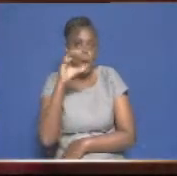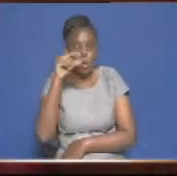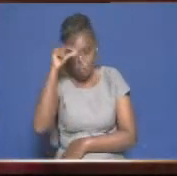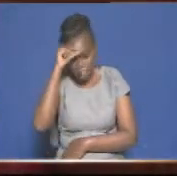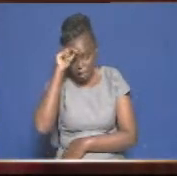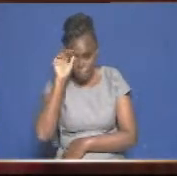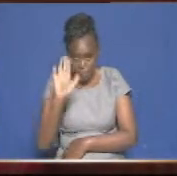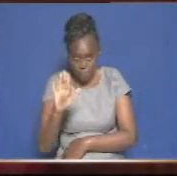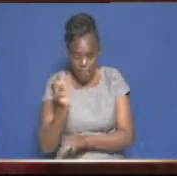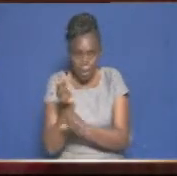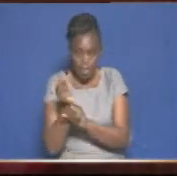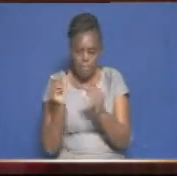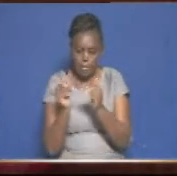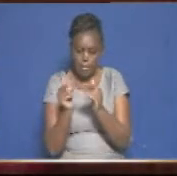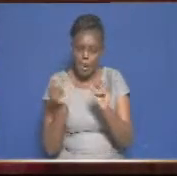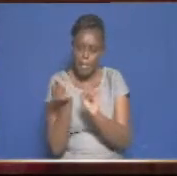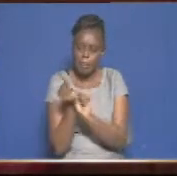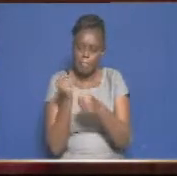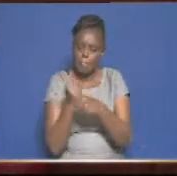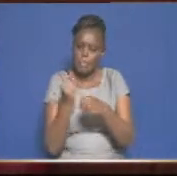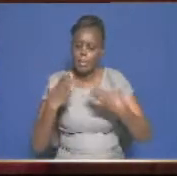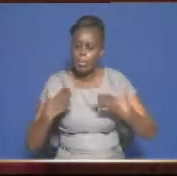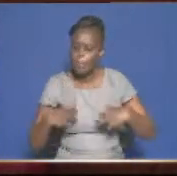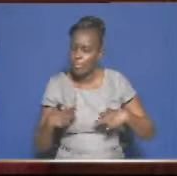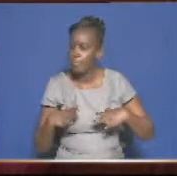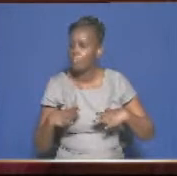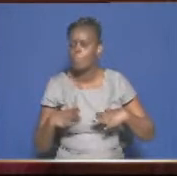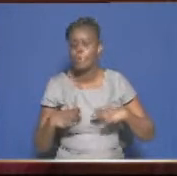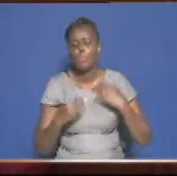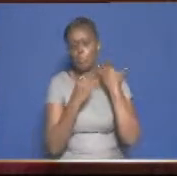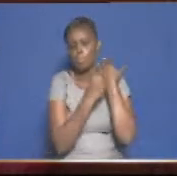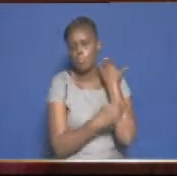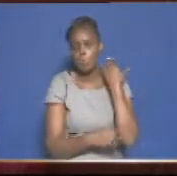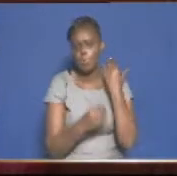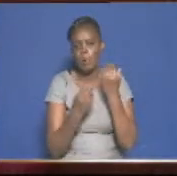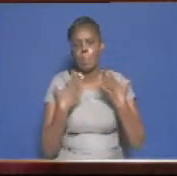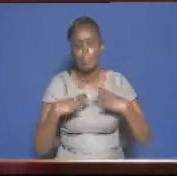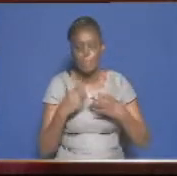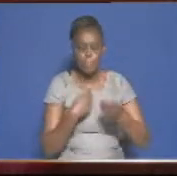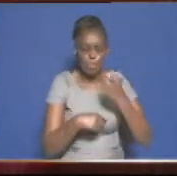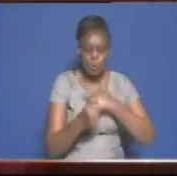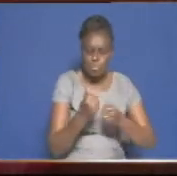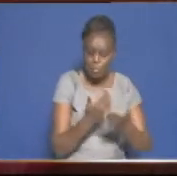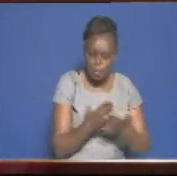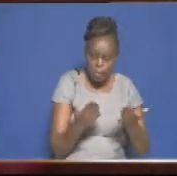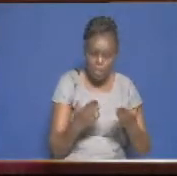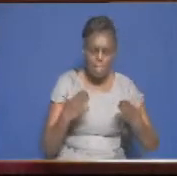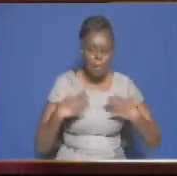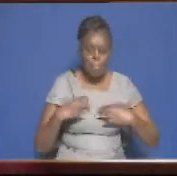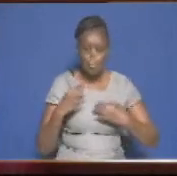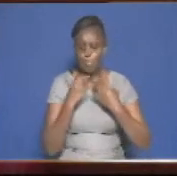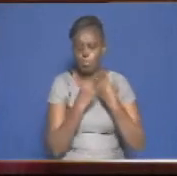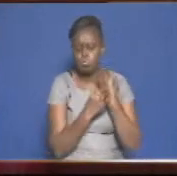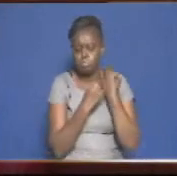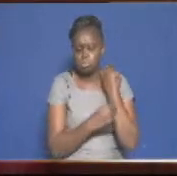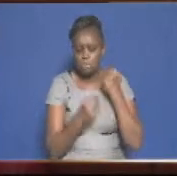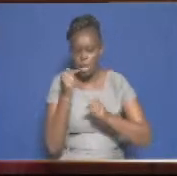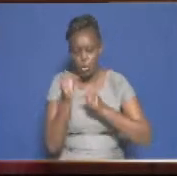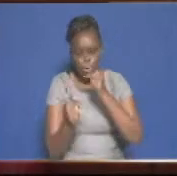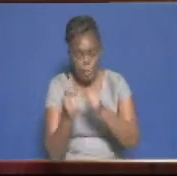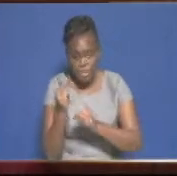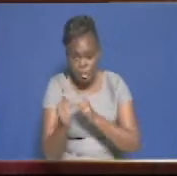have made people poor, Mr. Speaker. People have sold their properties. People are languishing in poverty. People